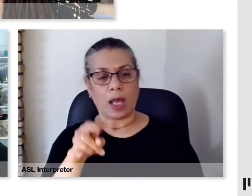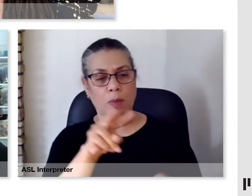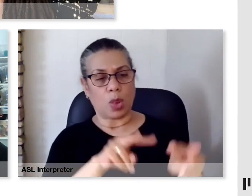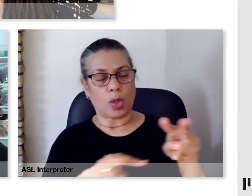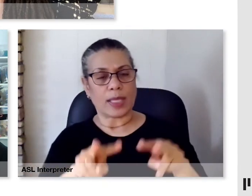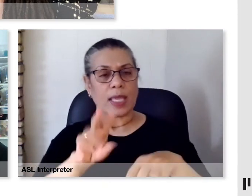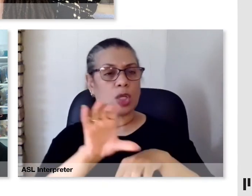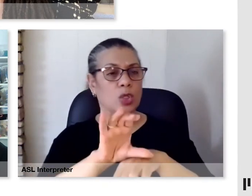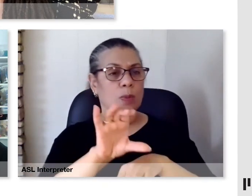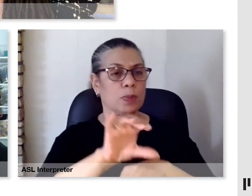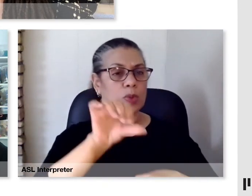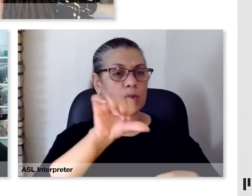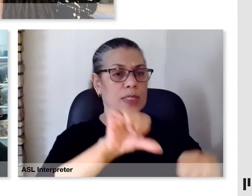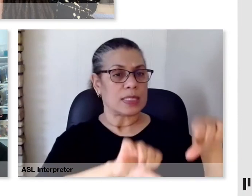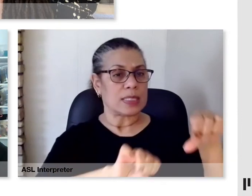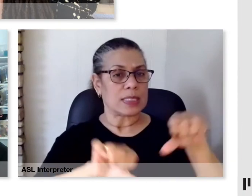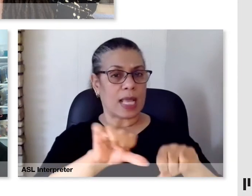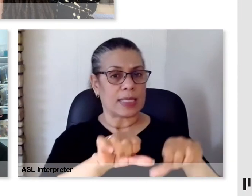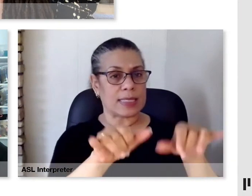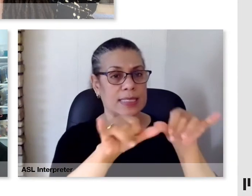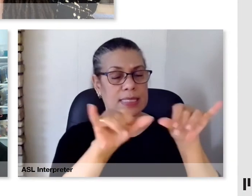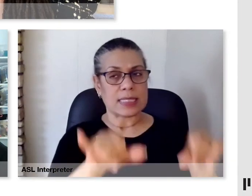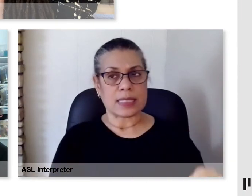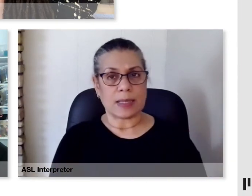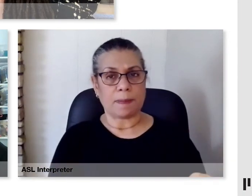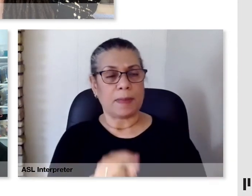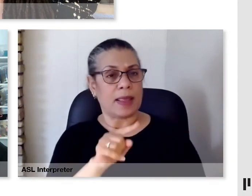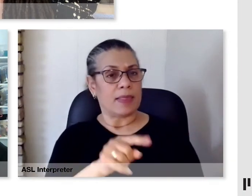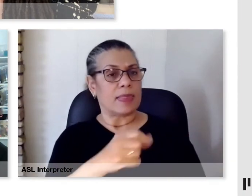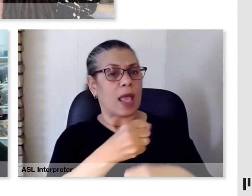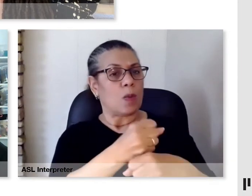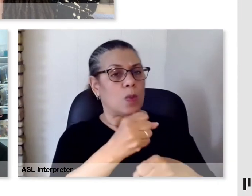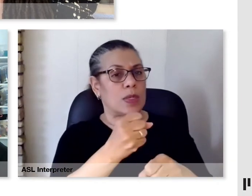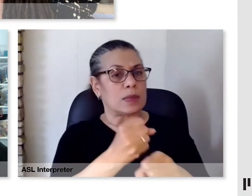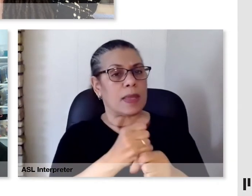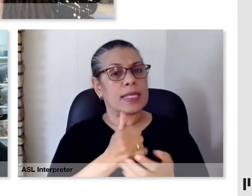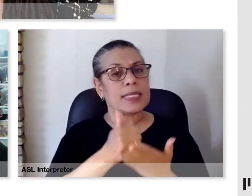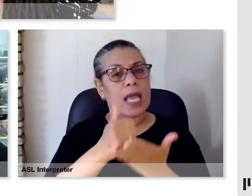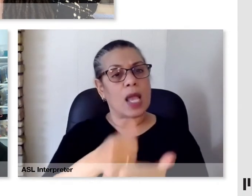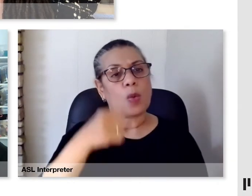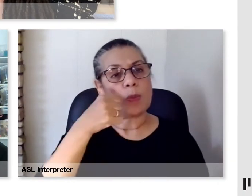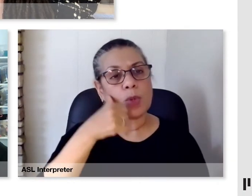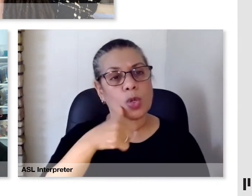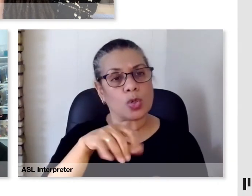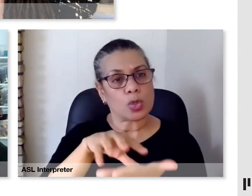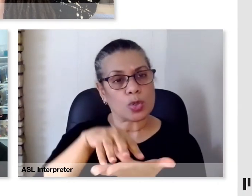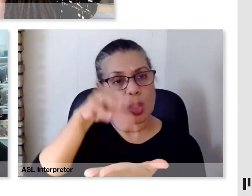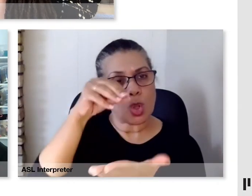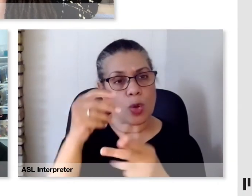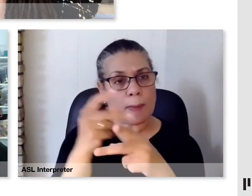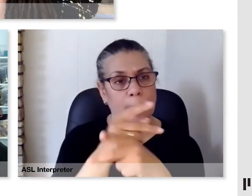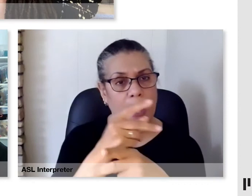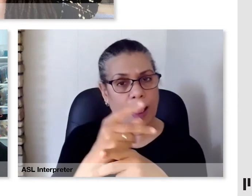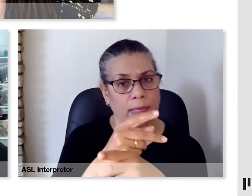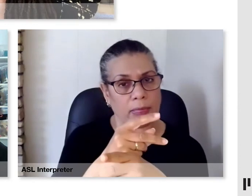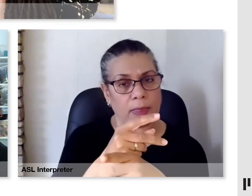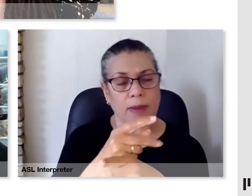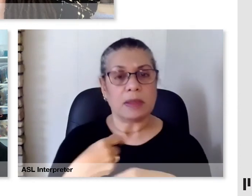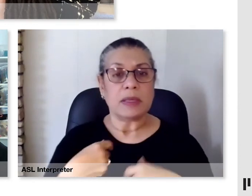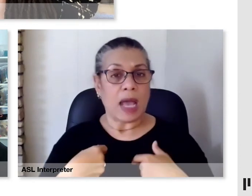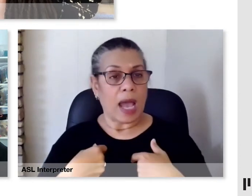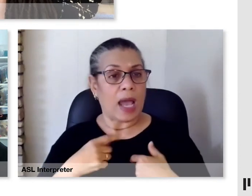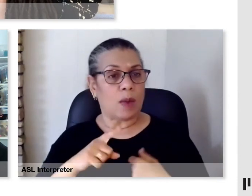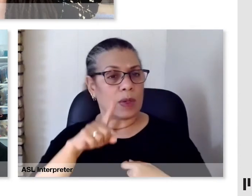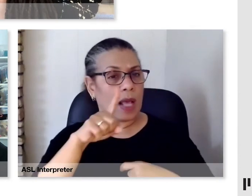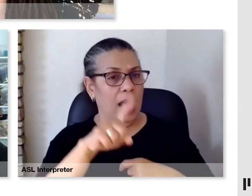science system that was created to help girls learn mathematics, then it can ask questions such as,